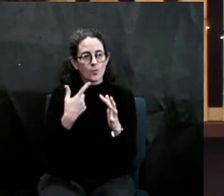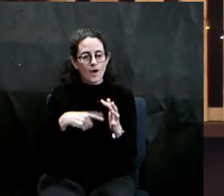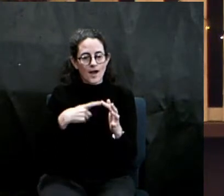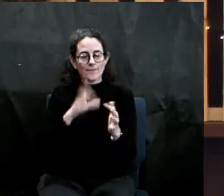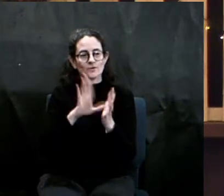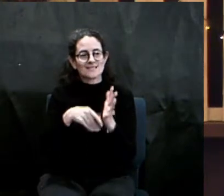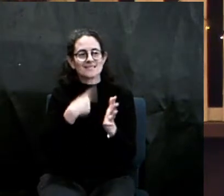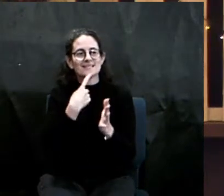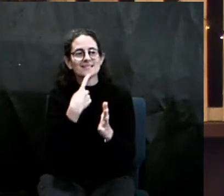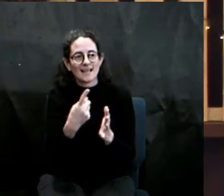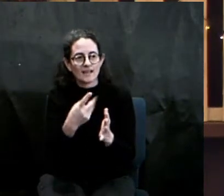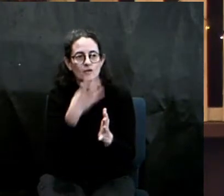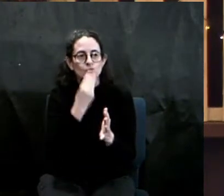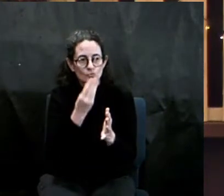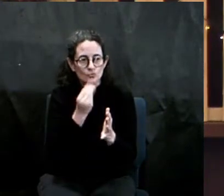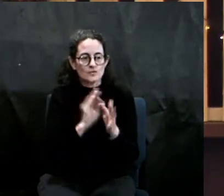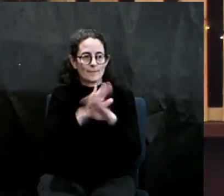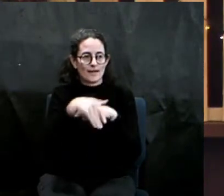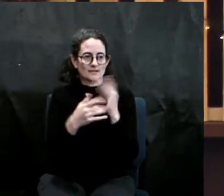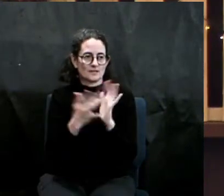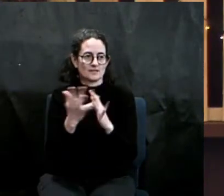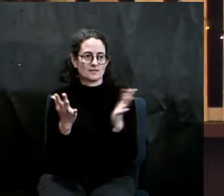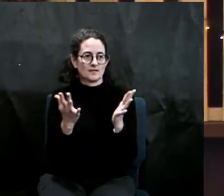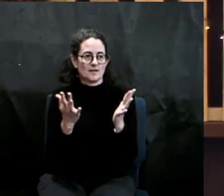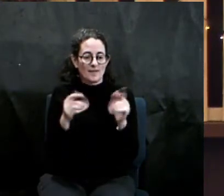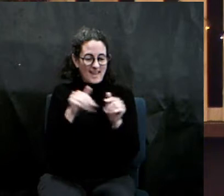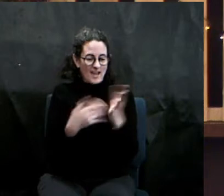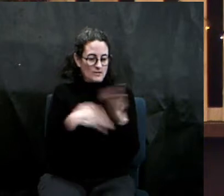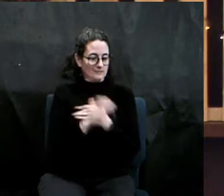arrest, so he can't go to the synagogue. So